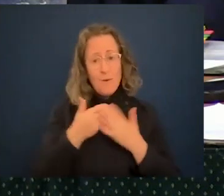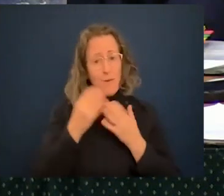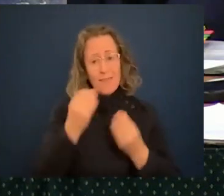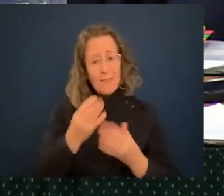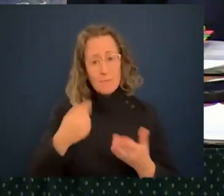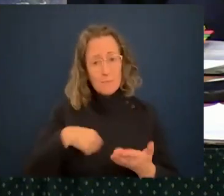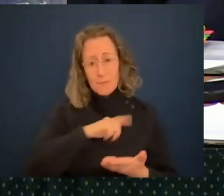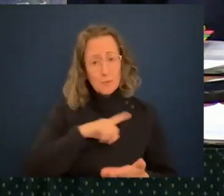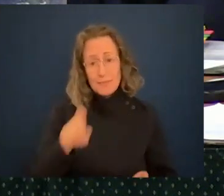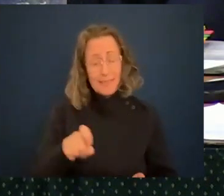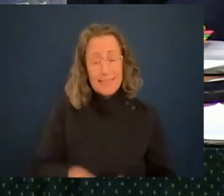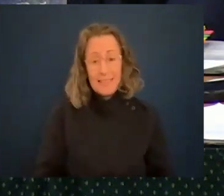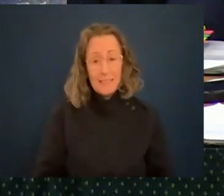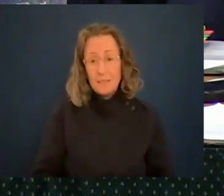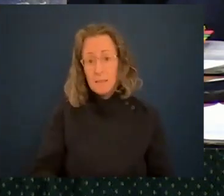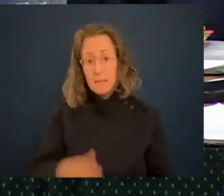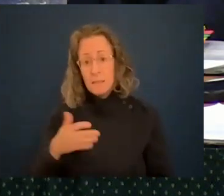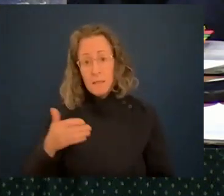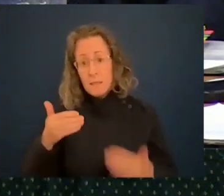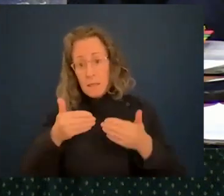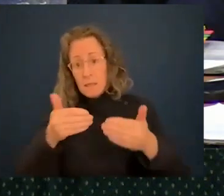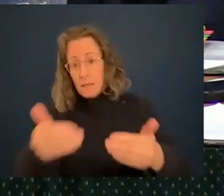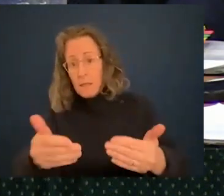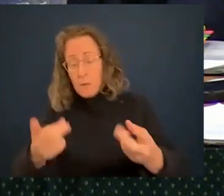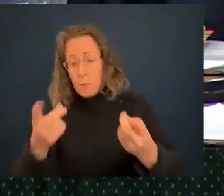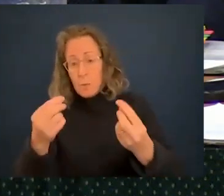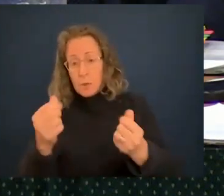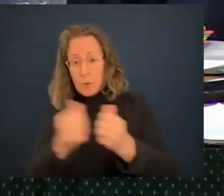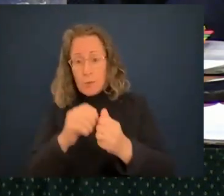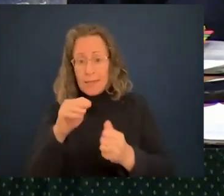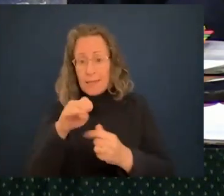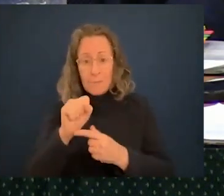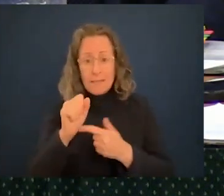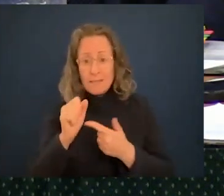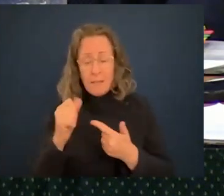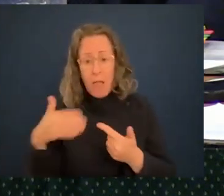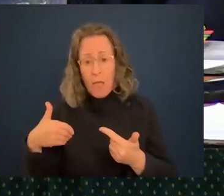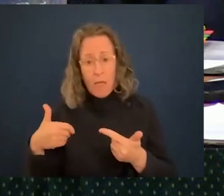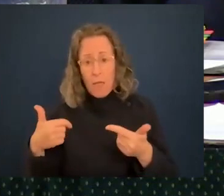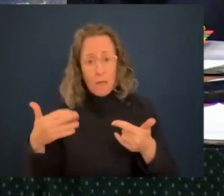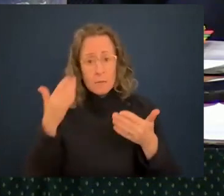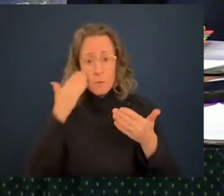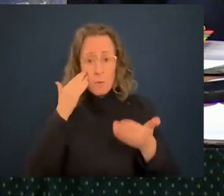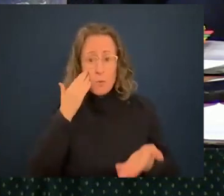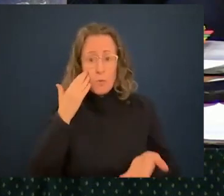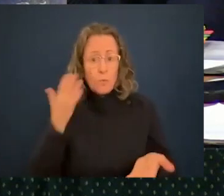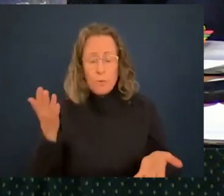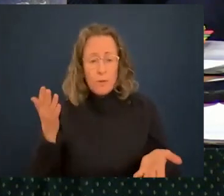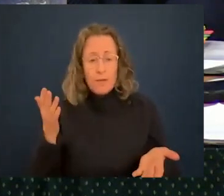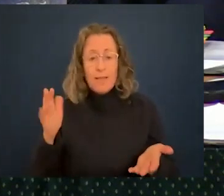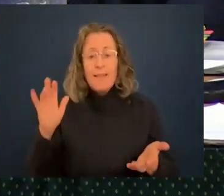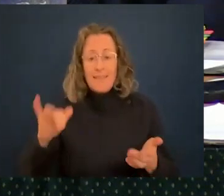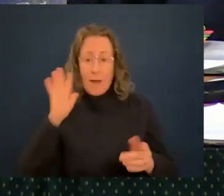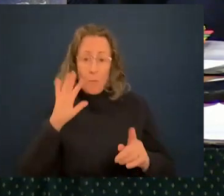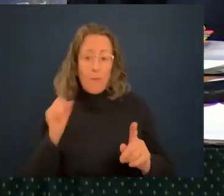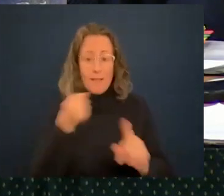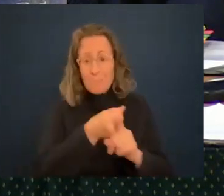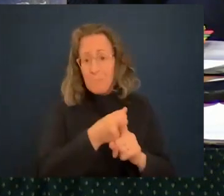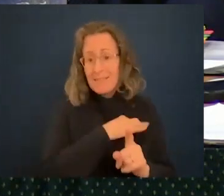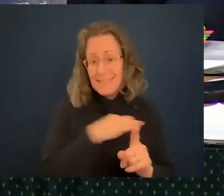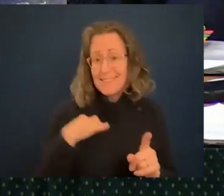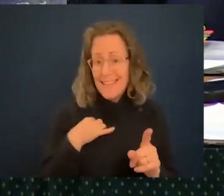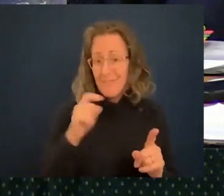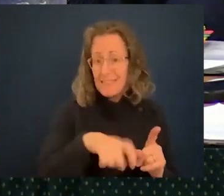real path into the future is with EMS which has a direct impact on the Staffing of our fire department